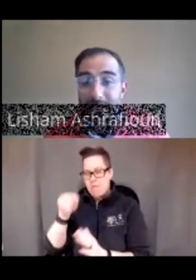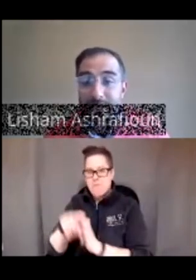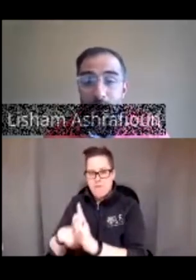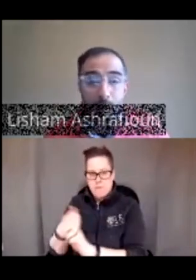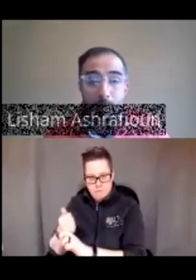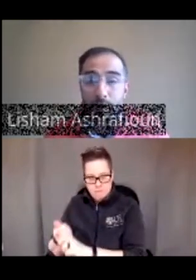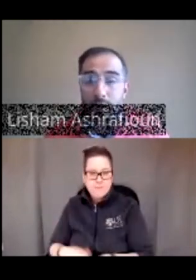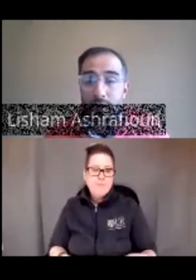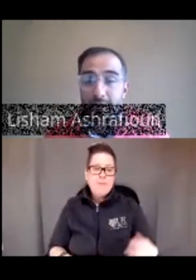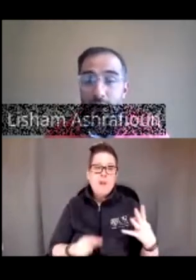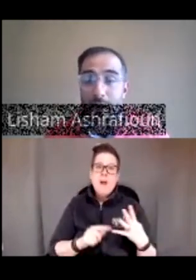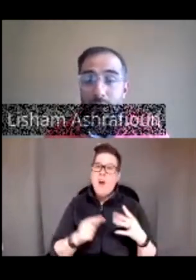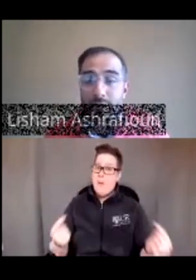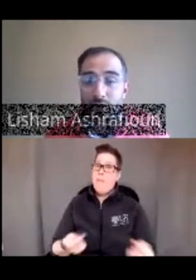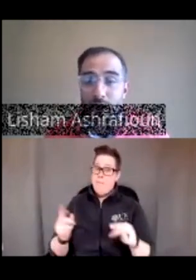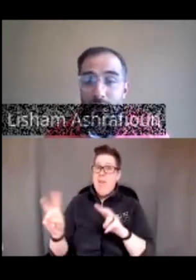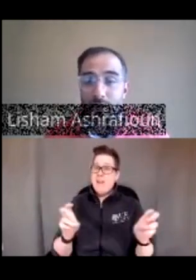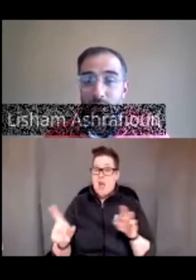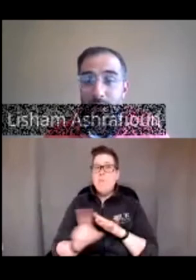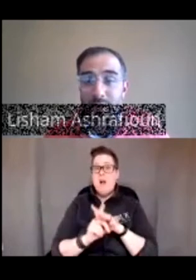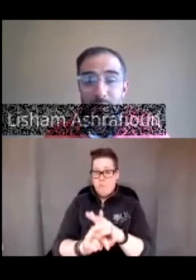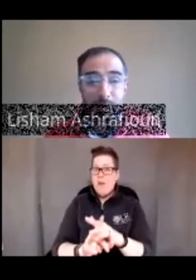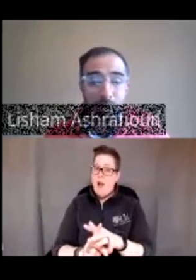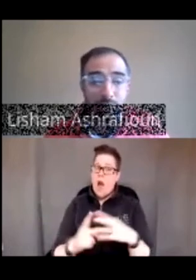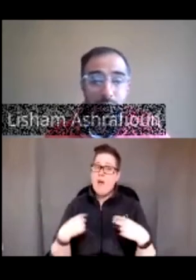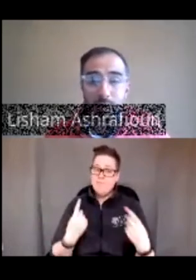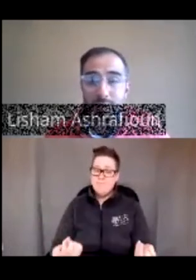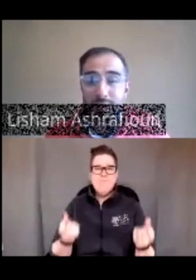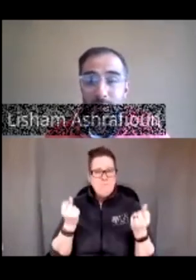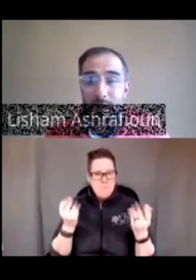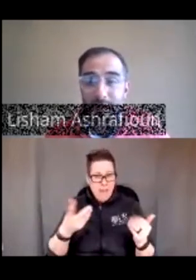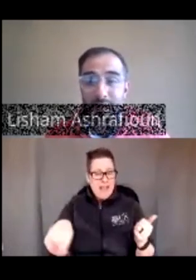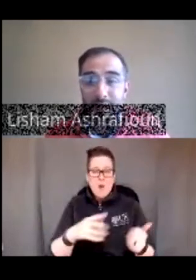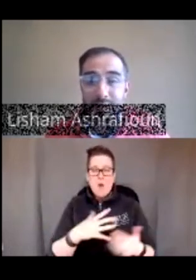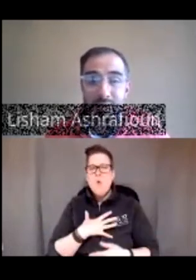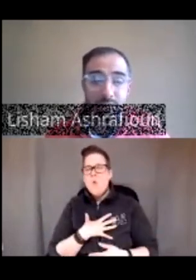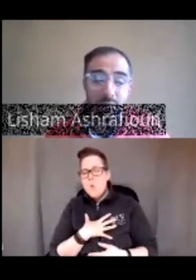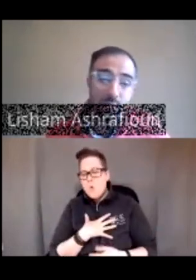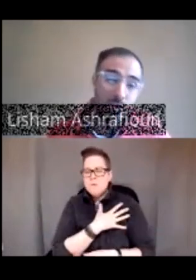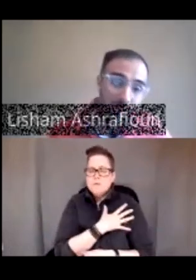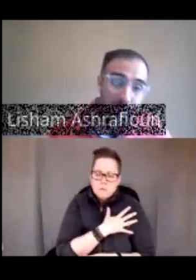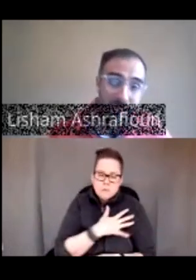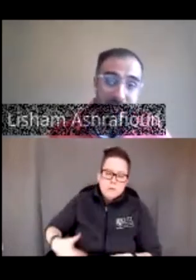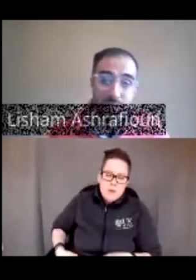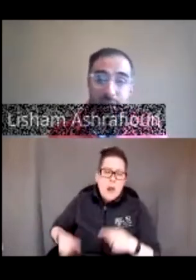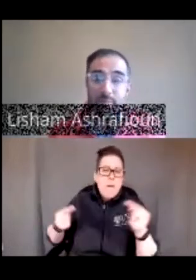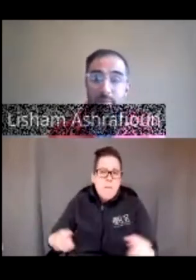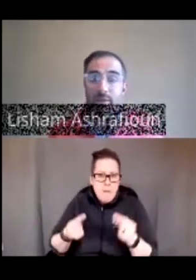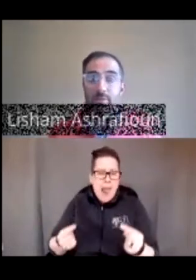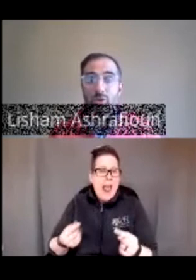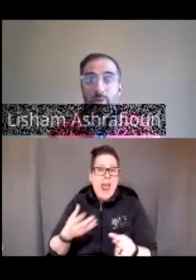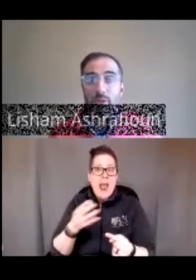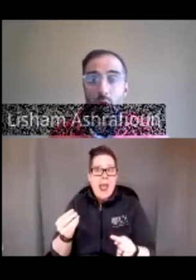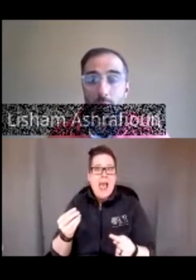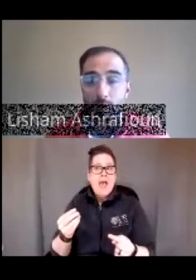Pain has come up a fair amount in this trial. So many people have debilitating pain that's also exacerbated by